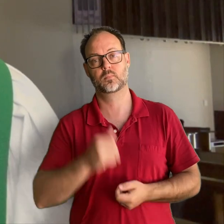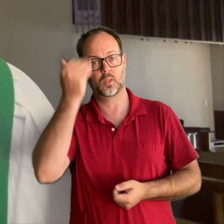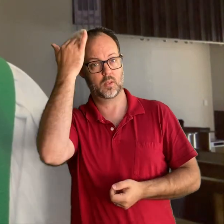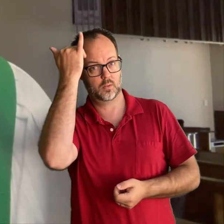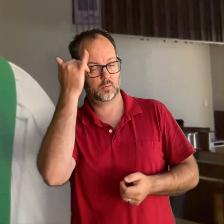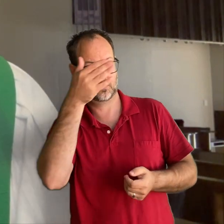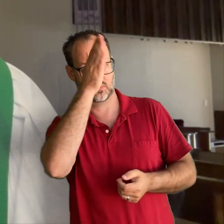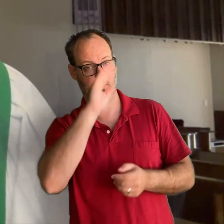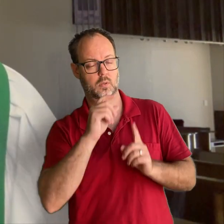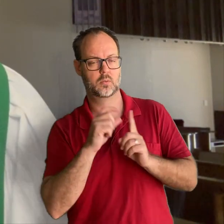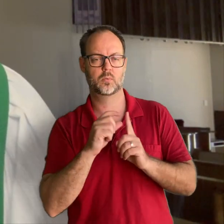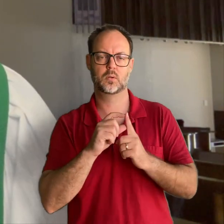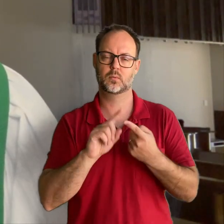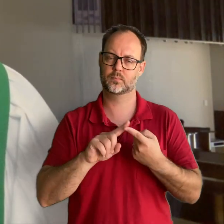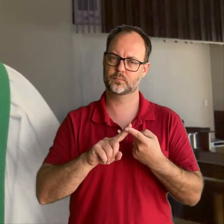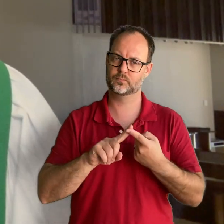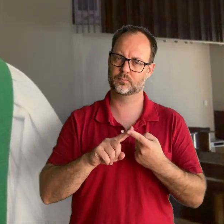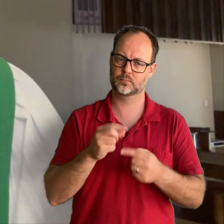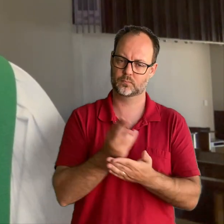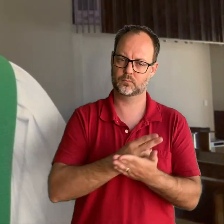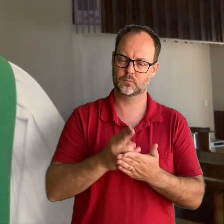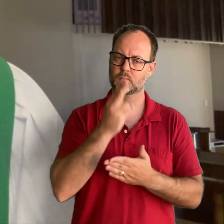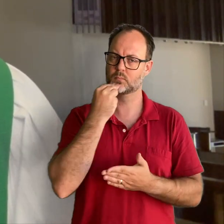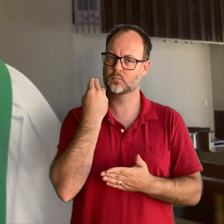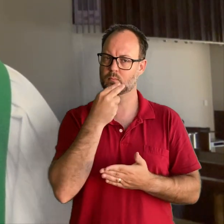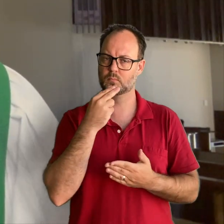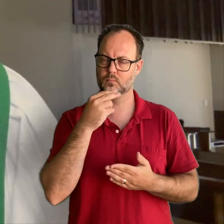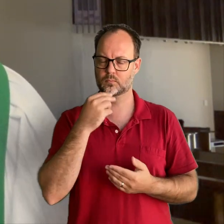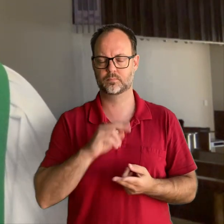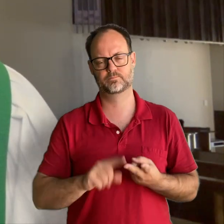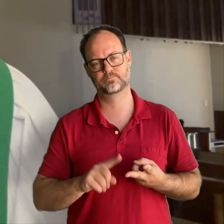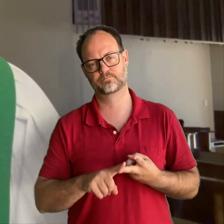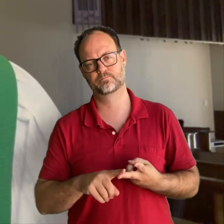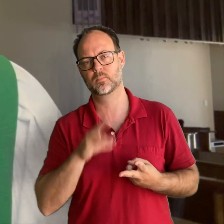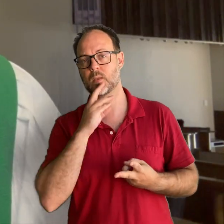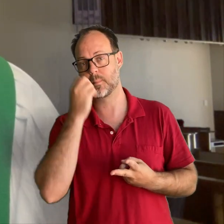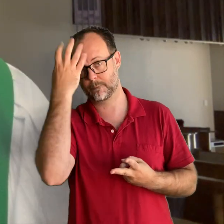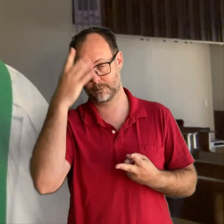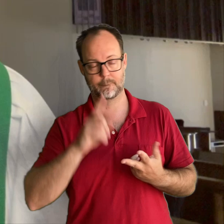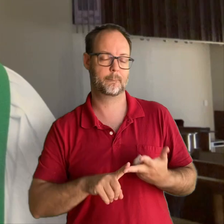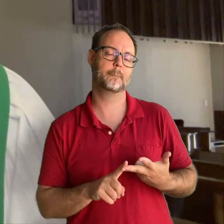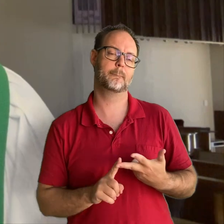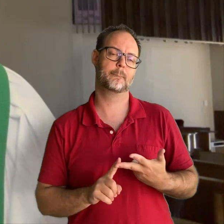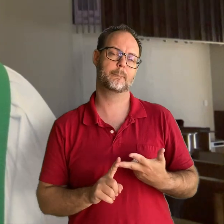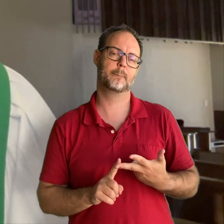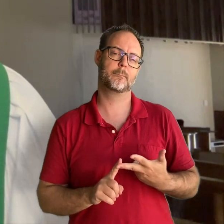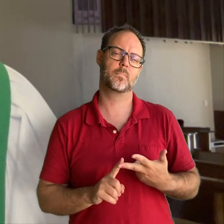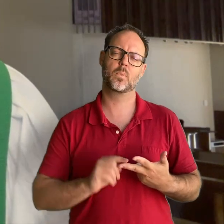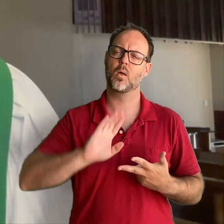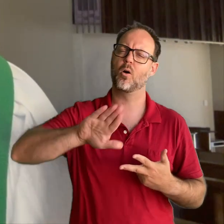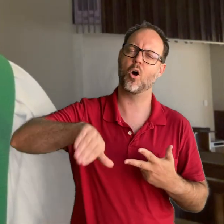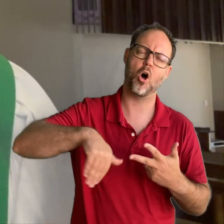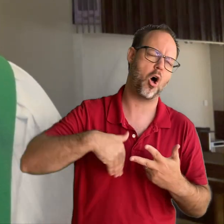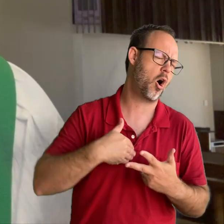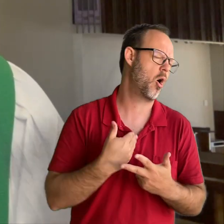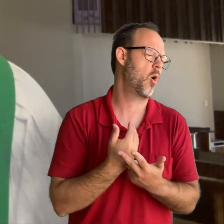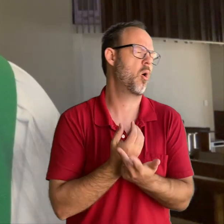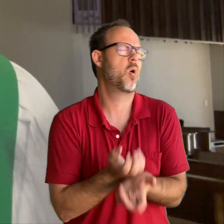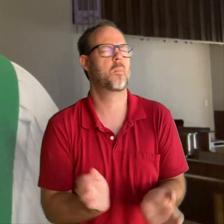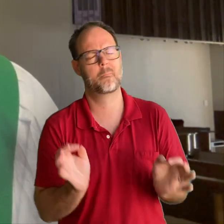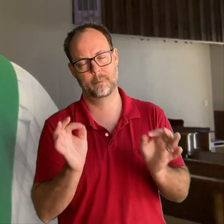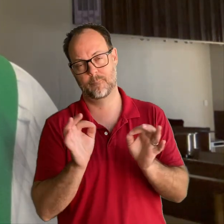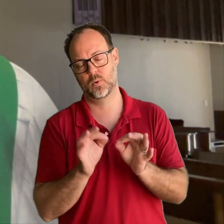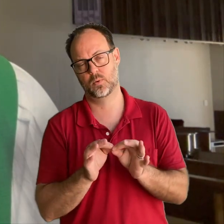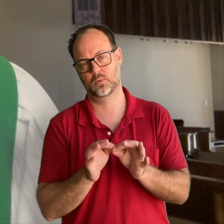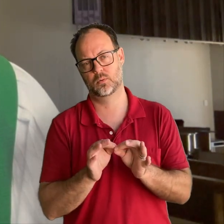That's why the Word of God and Holy Baptism and Holy Communion is so important